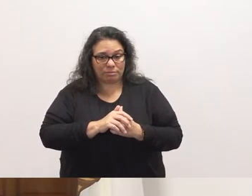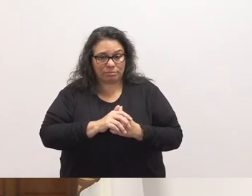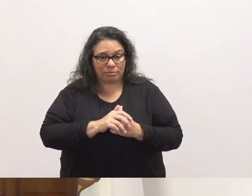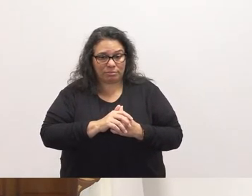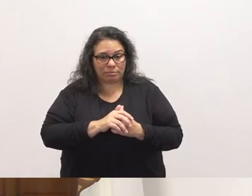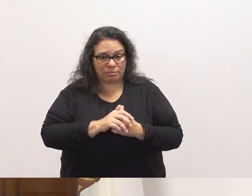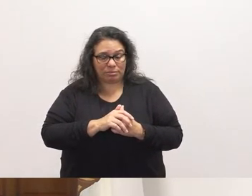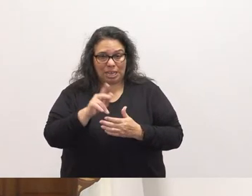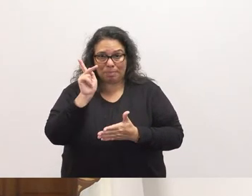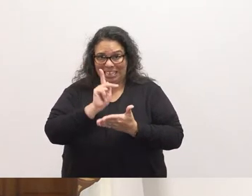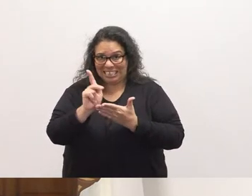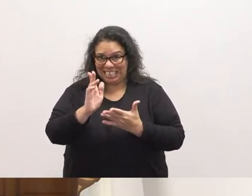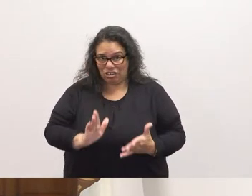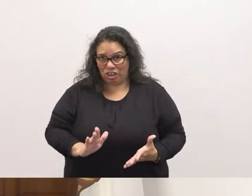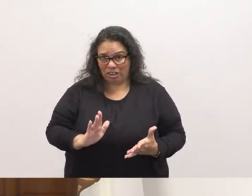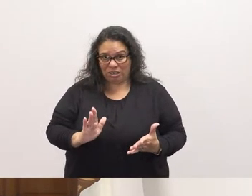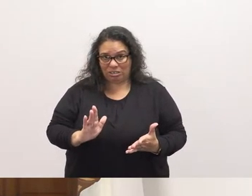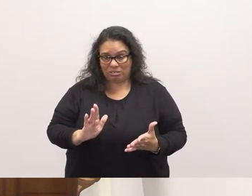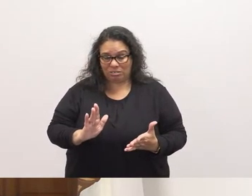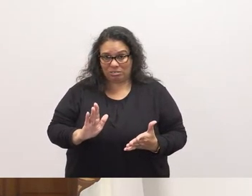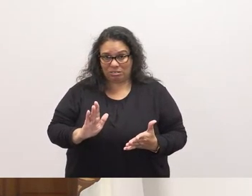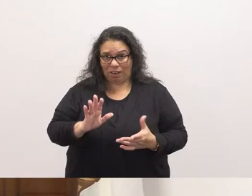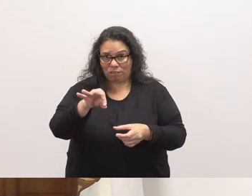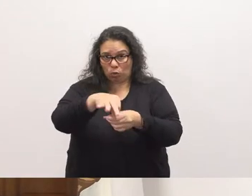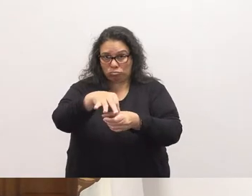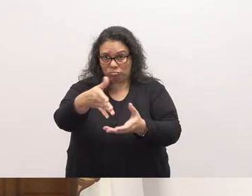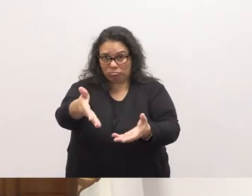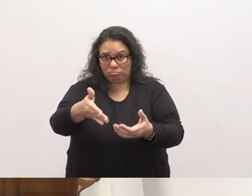Madam Secretary, we'll have you take a roll call vote.